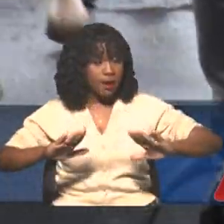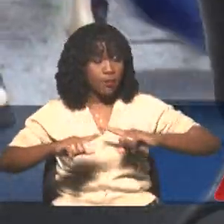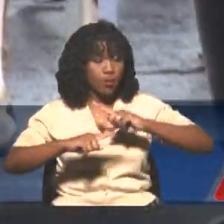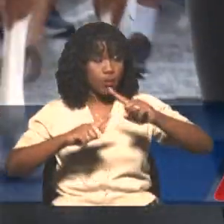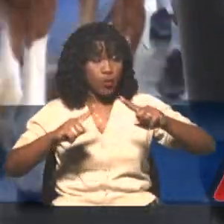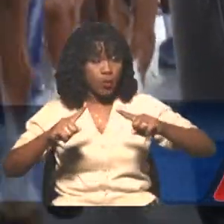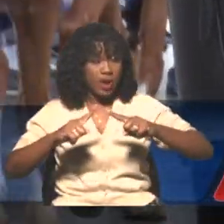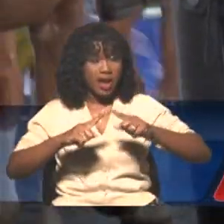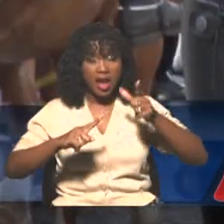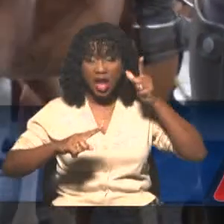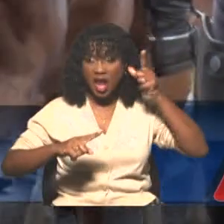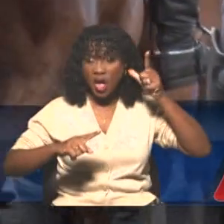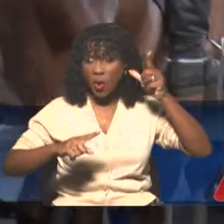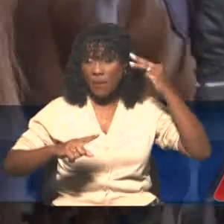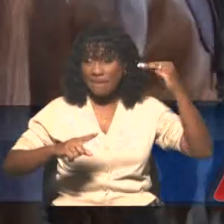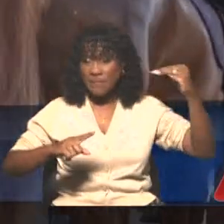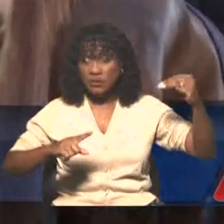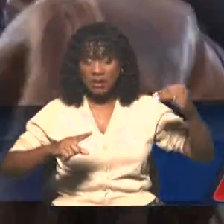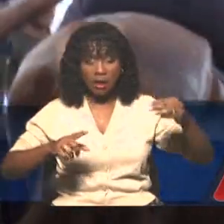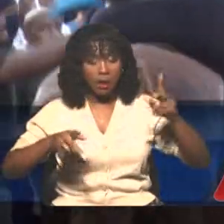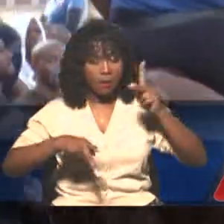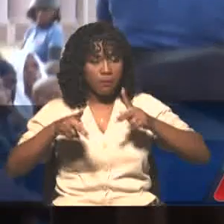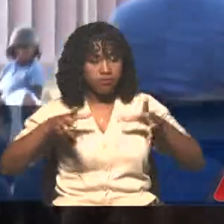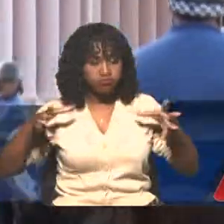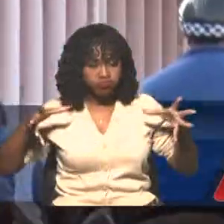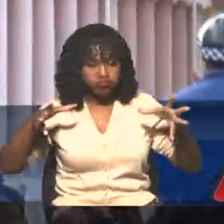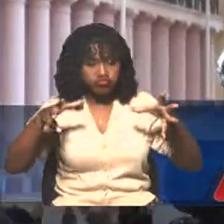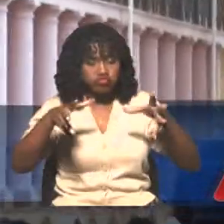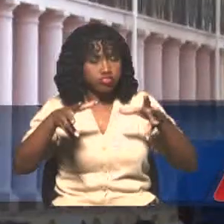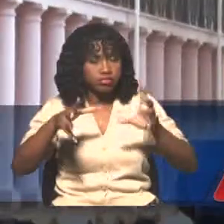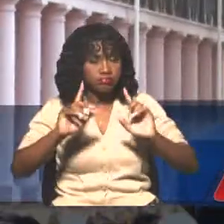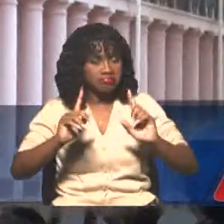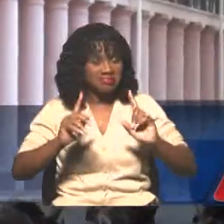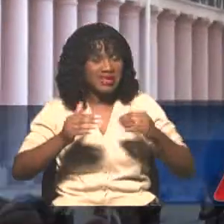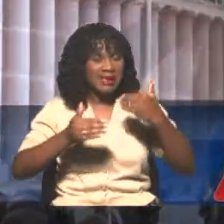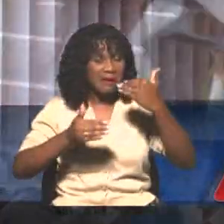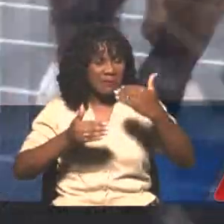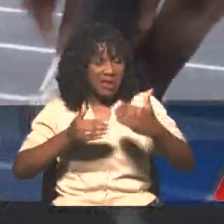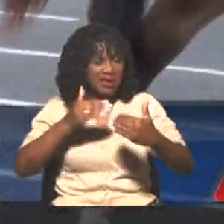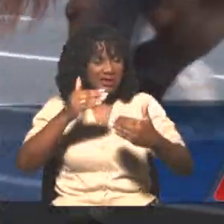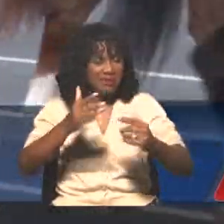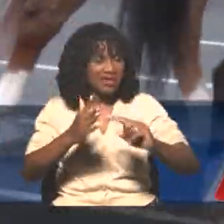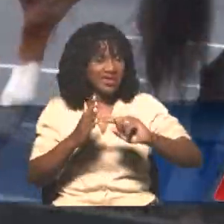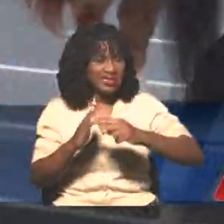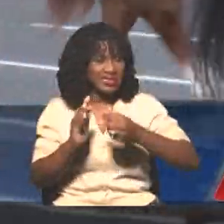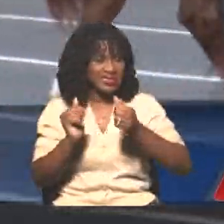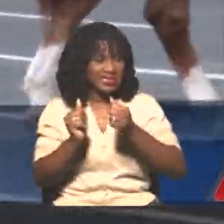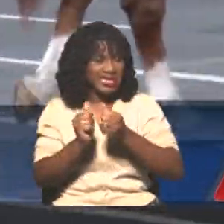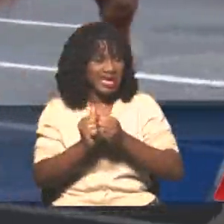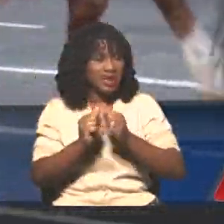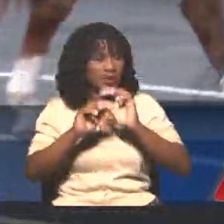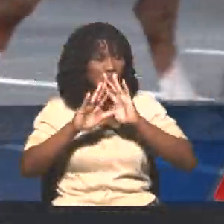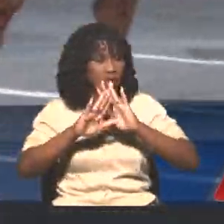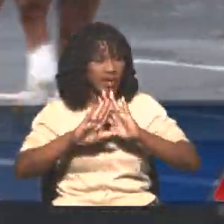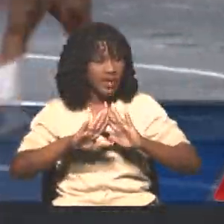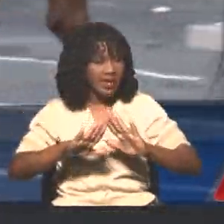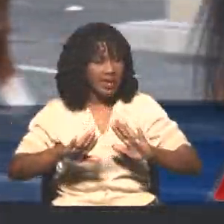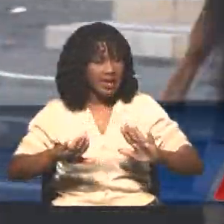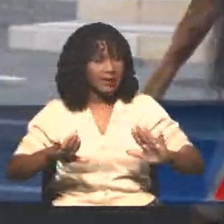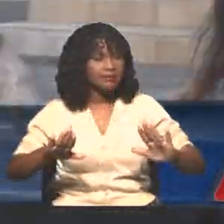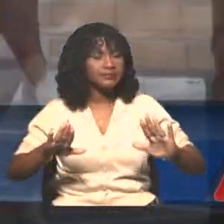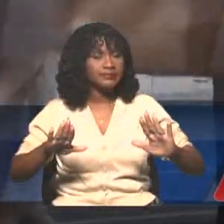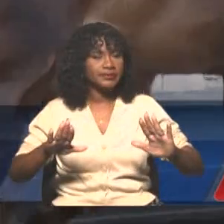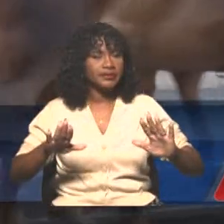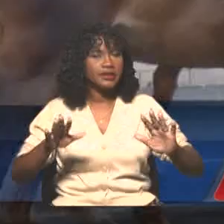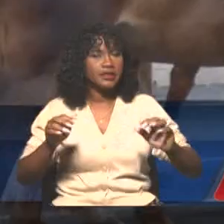faced with loud music, bustling crowds, or sudden noises. So we would start off with calmly engaging